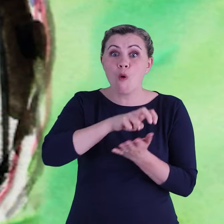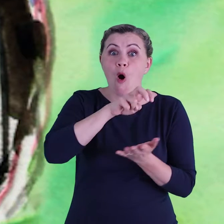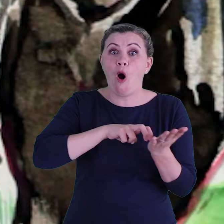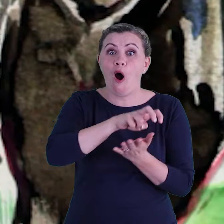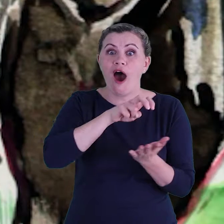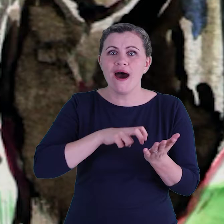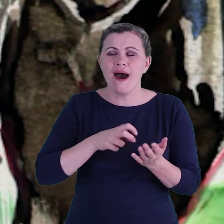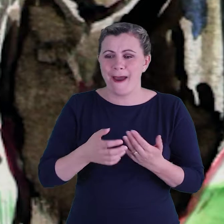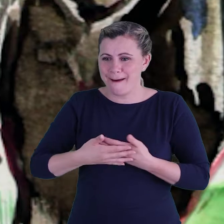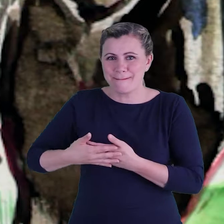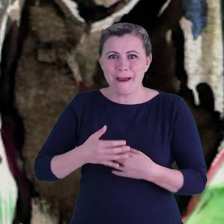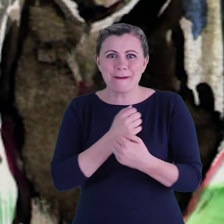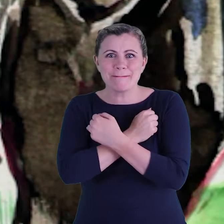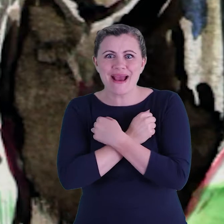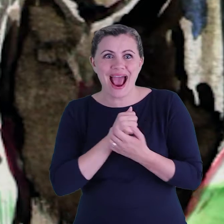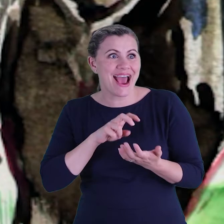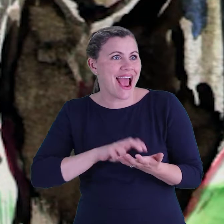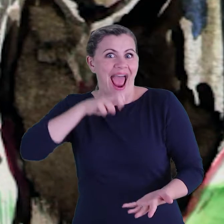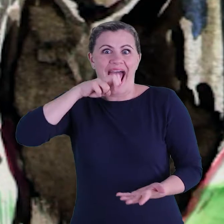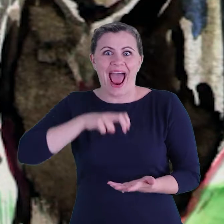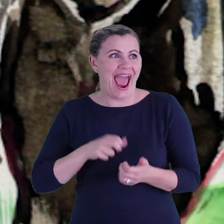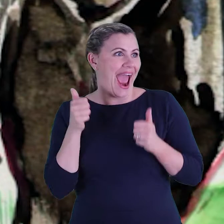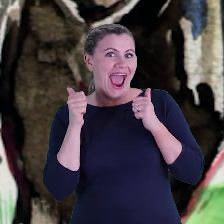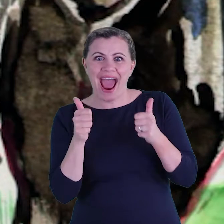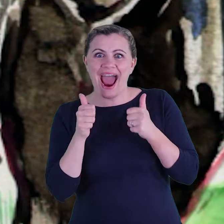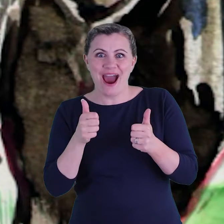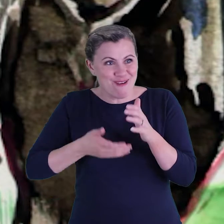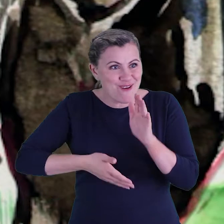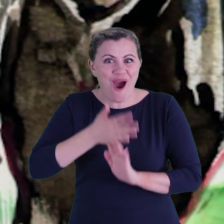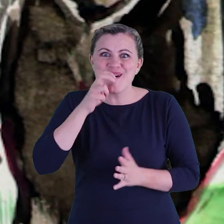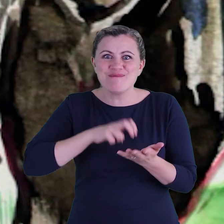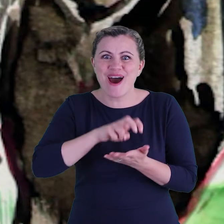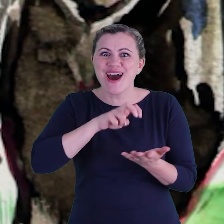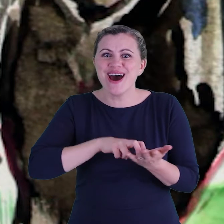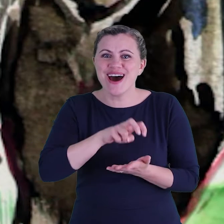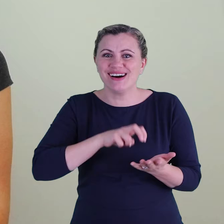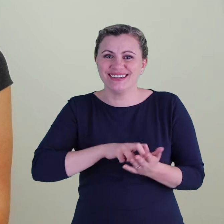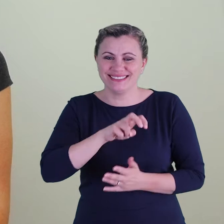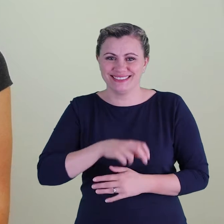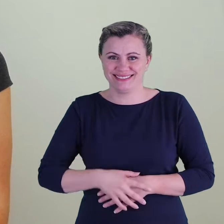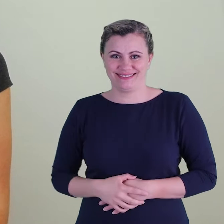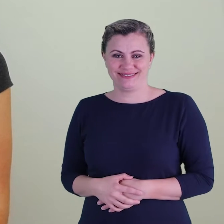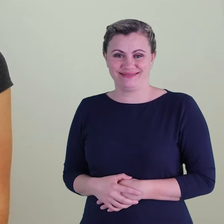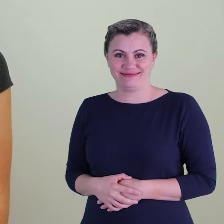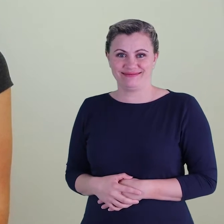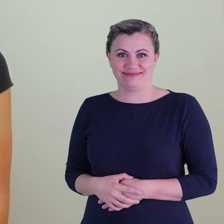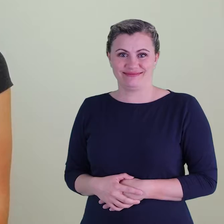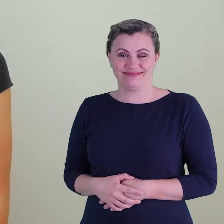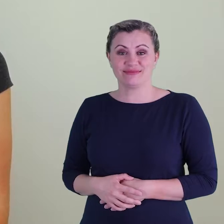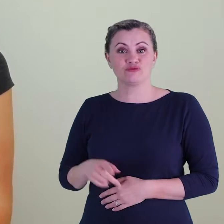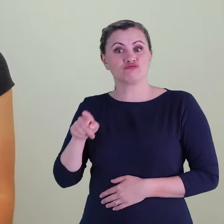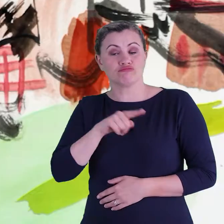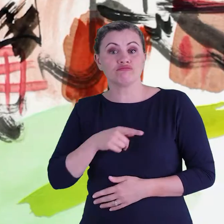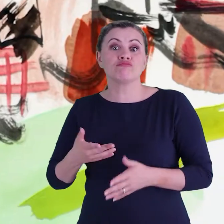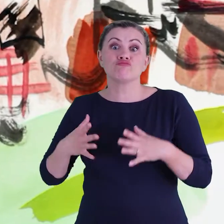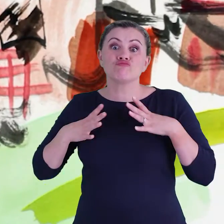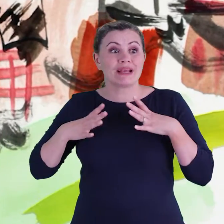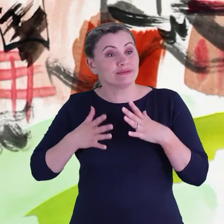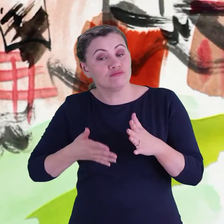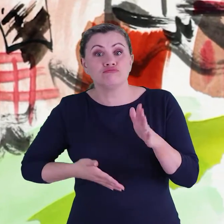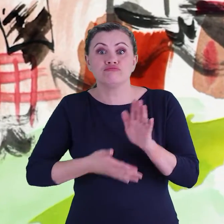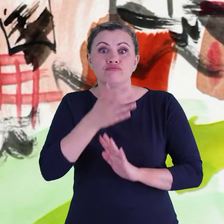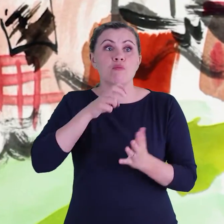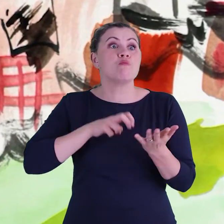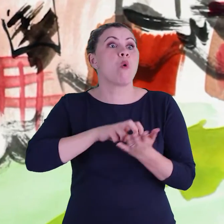air." "Yippee!" cried Baby Bear as they hopped outside. But they were so relaxed they left the